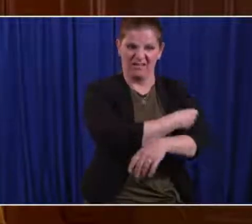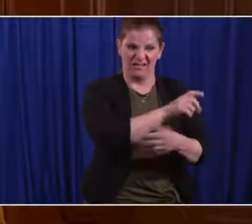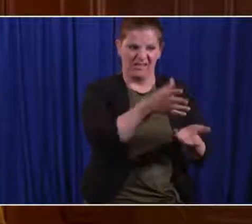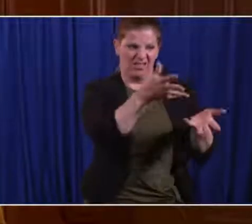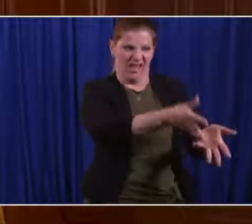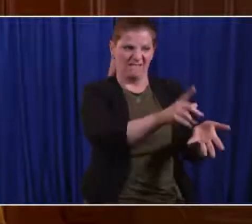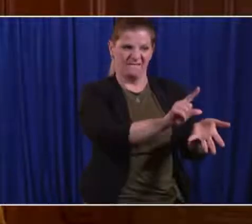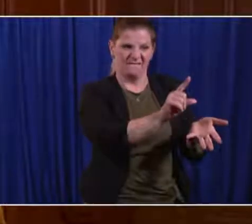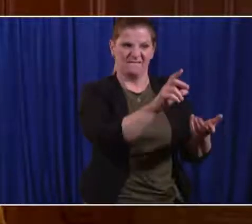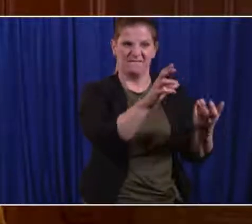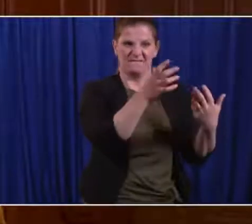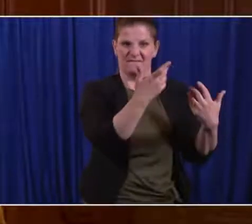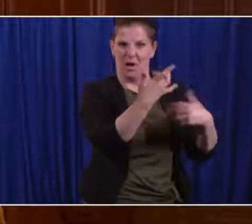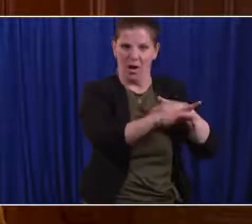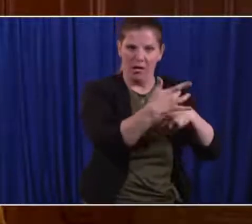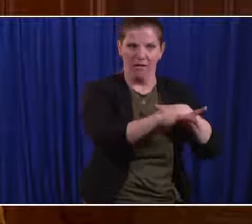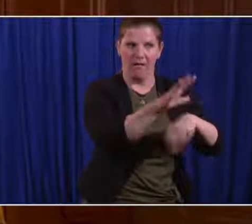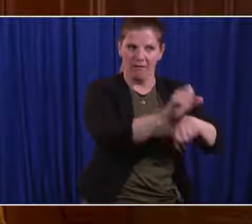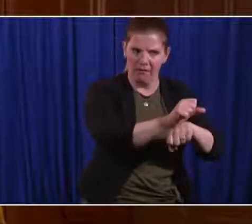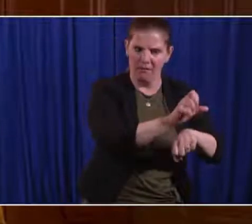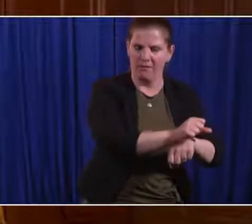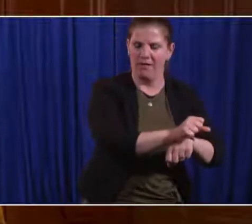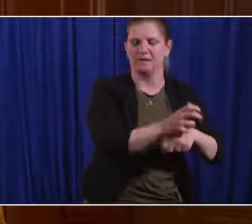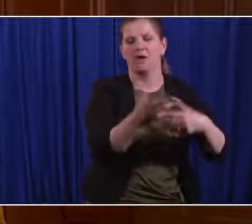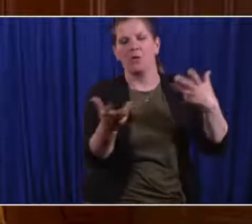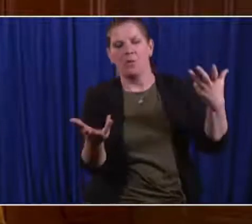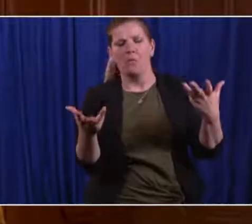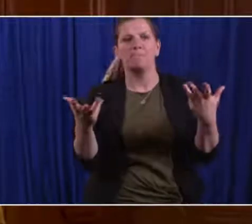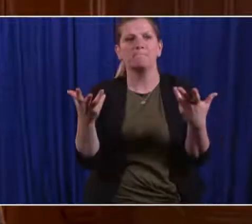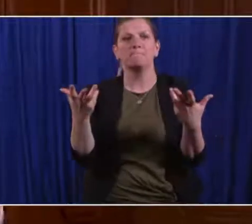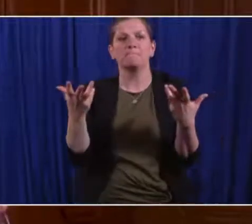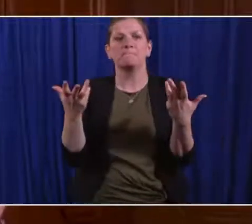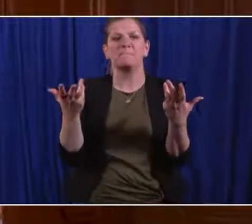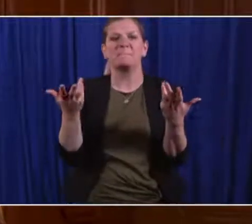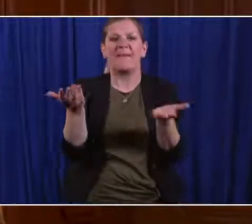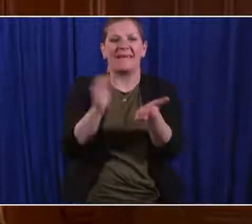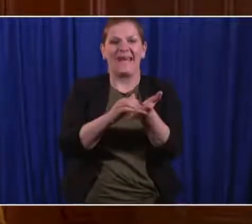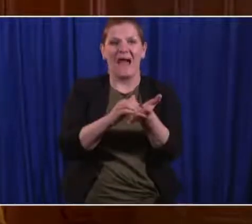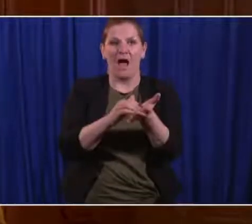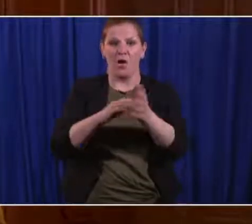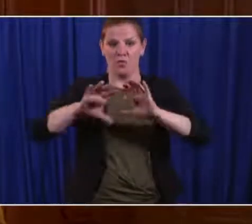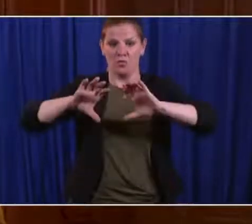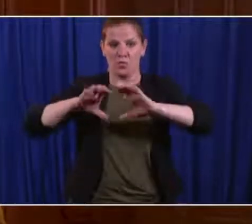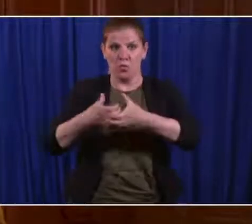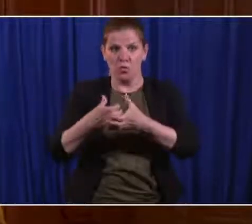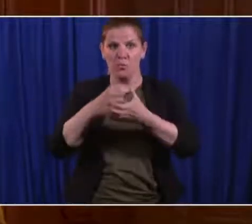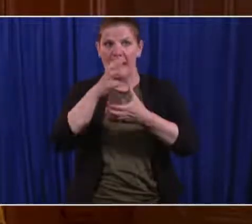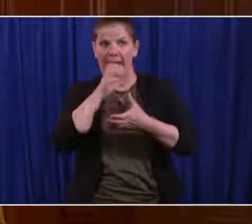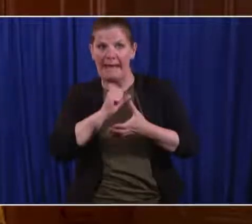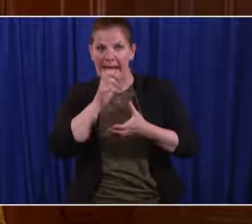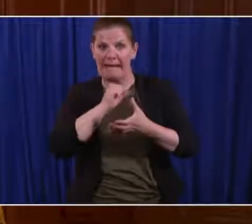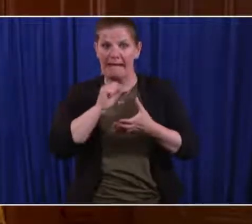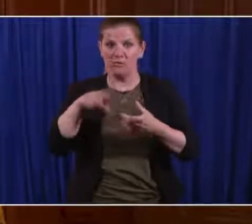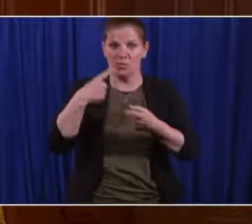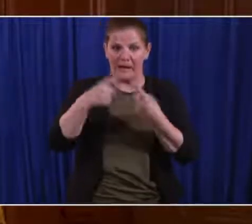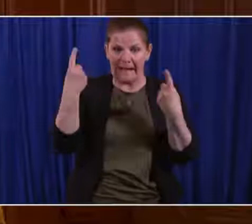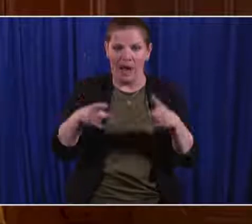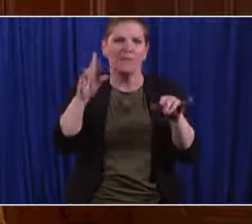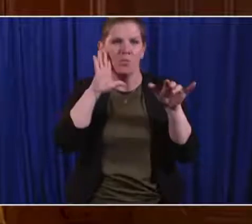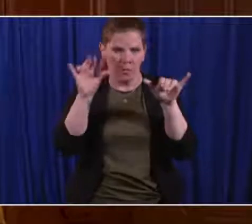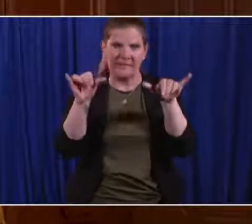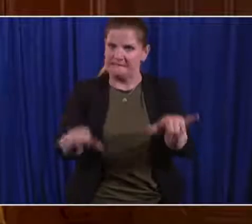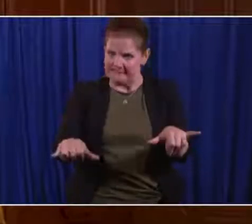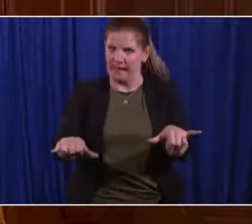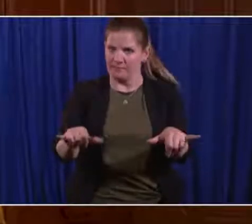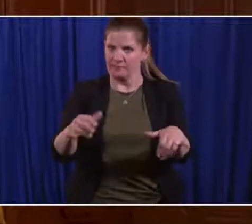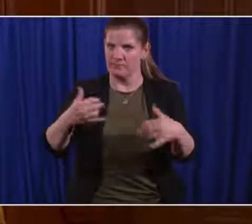not changing the times, we're not changing when we will switch over to 16 and above. That will occur next week.